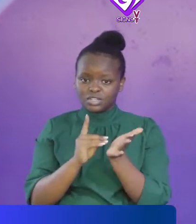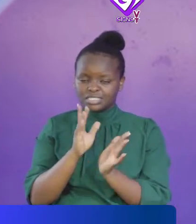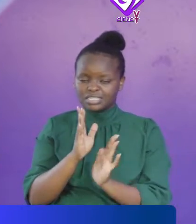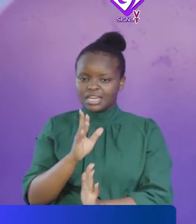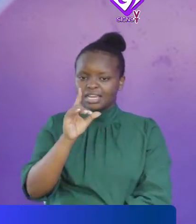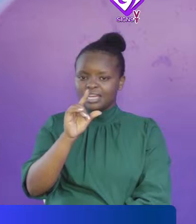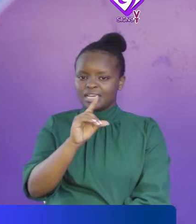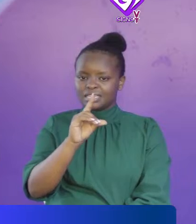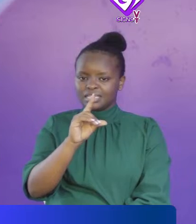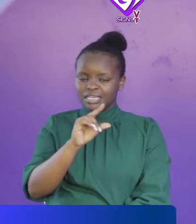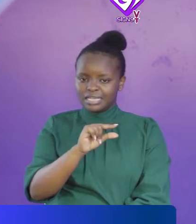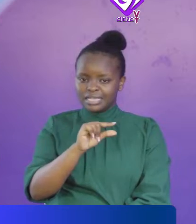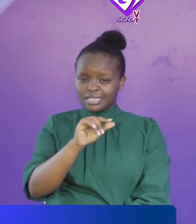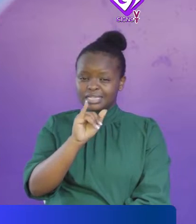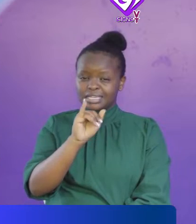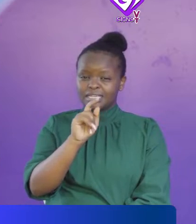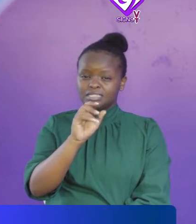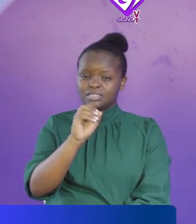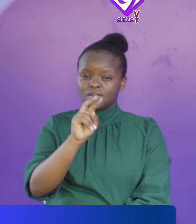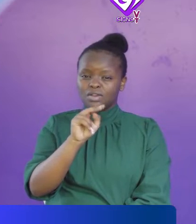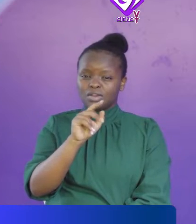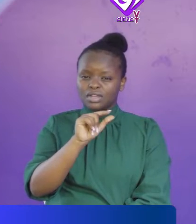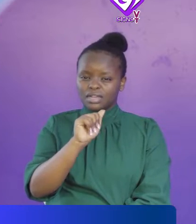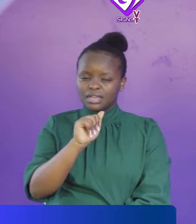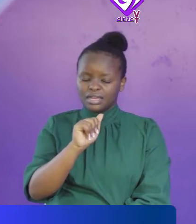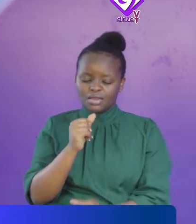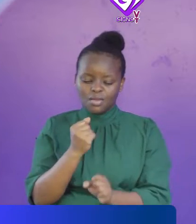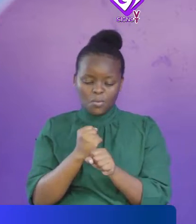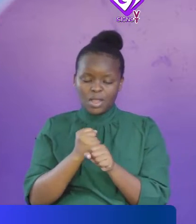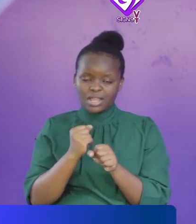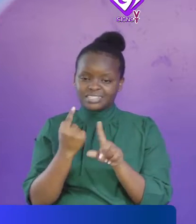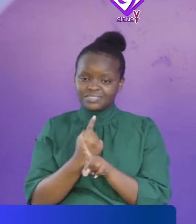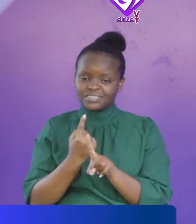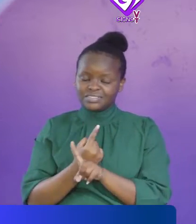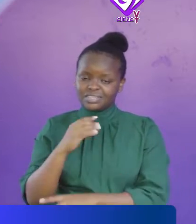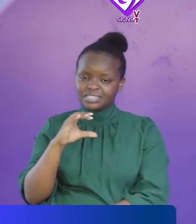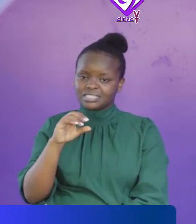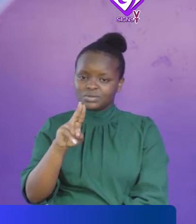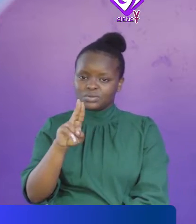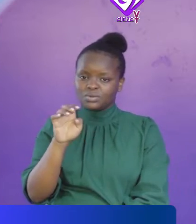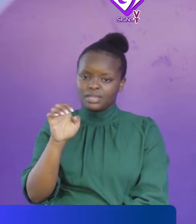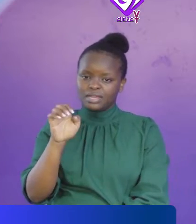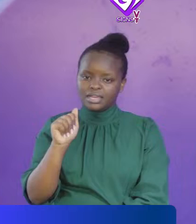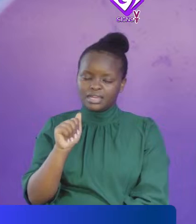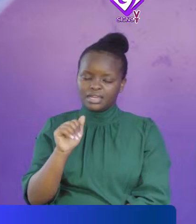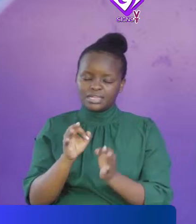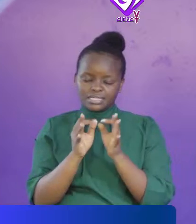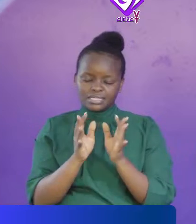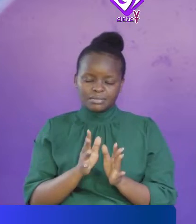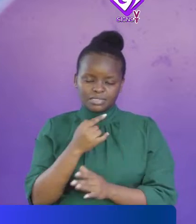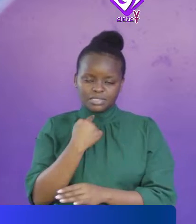of communications and a whole other portfolios at Kwale University. And our sign language interpreter has